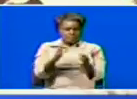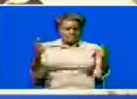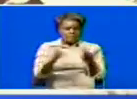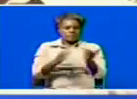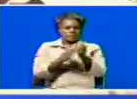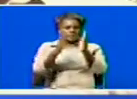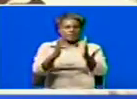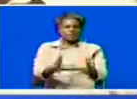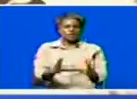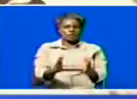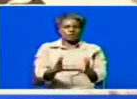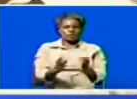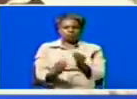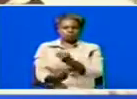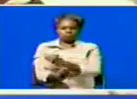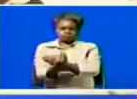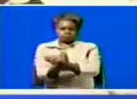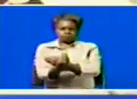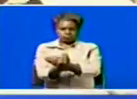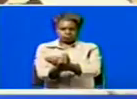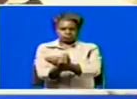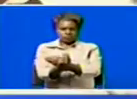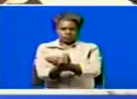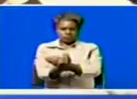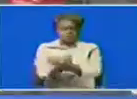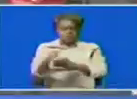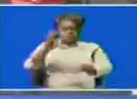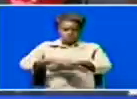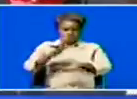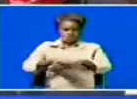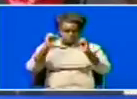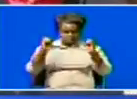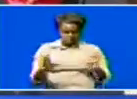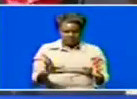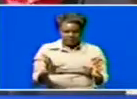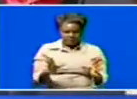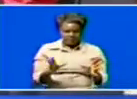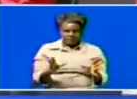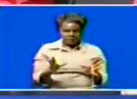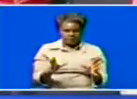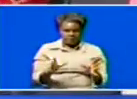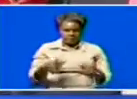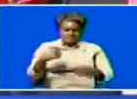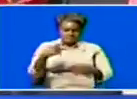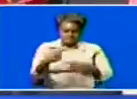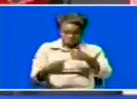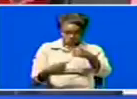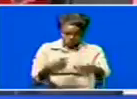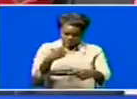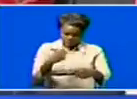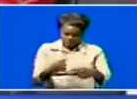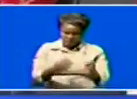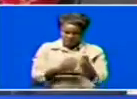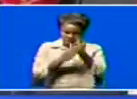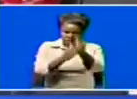assembly was compromised and it was very, very ineffective. The procedure through which the